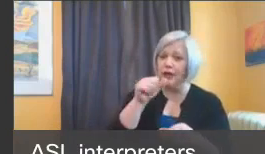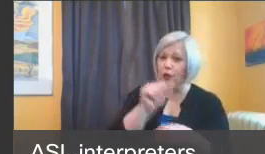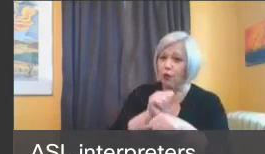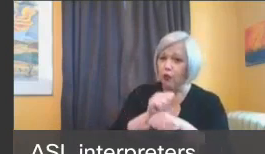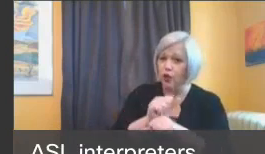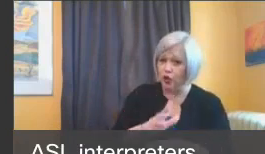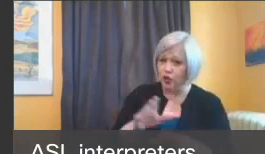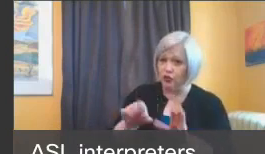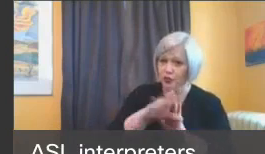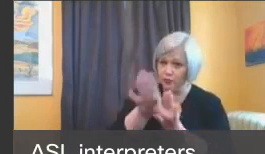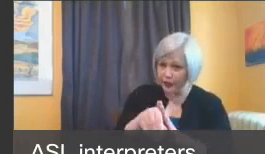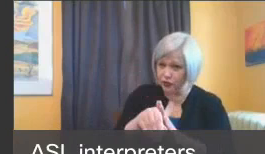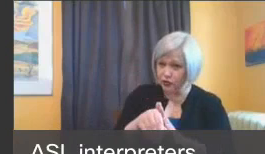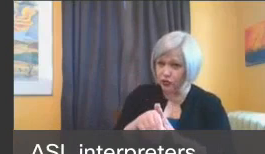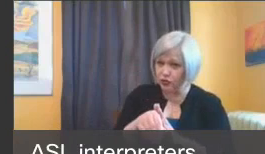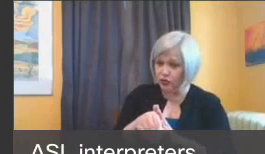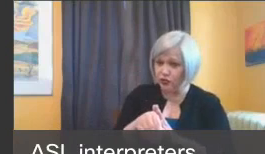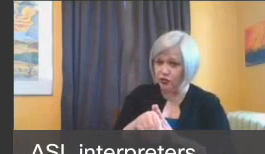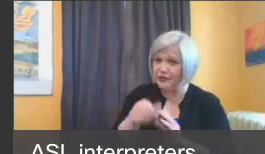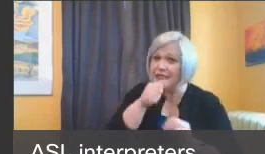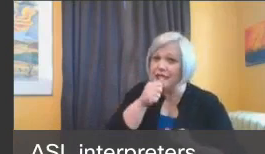surreptitiously, because that's not supposed to be done,